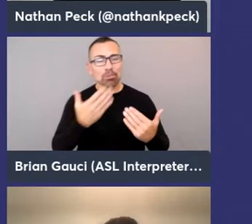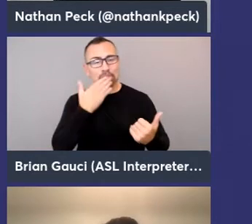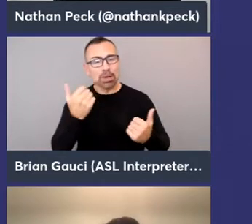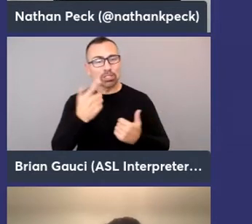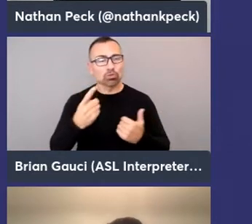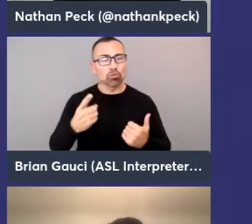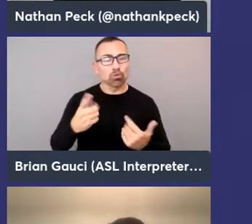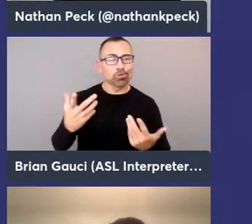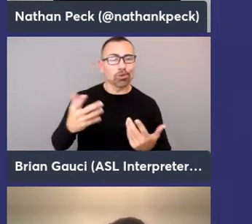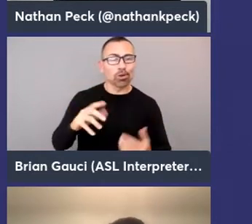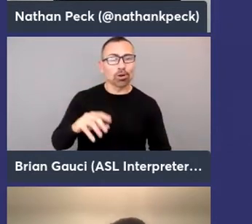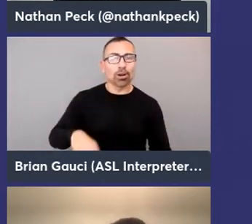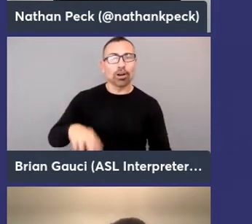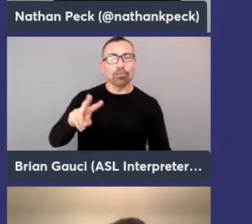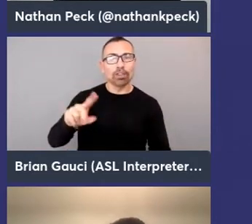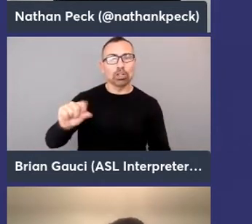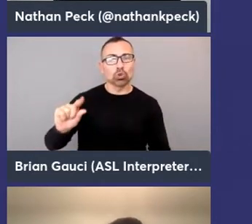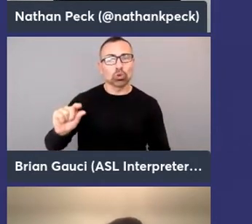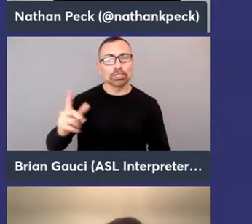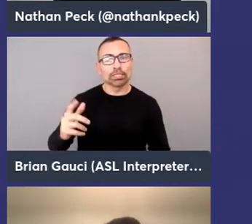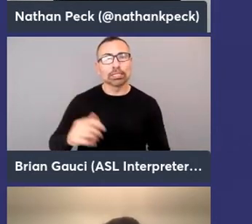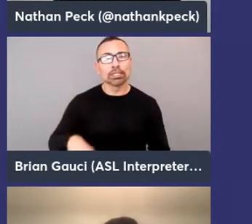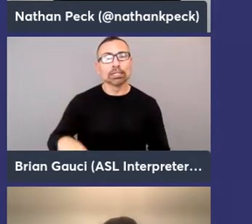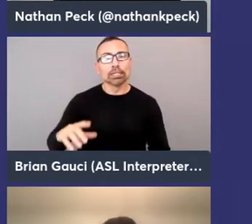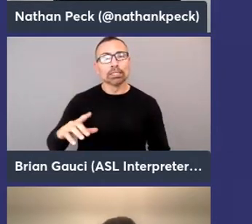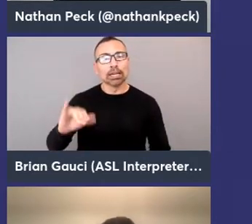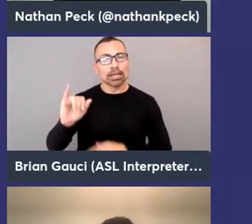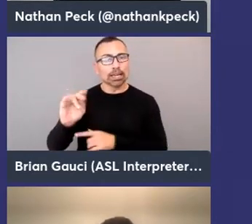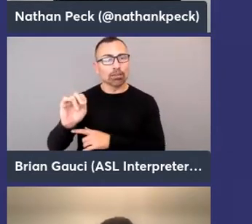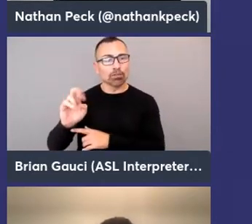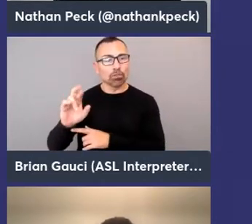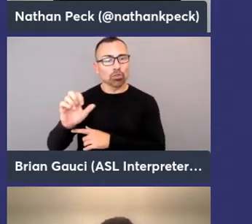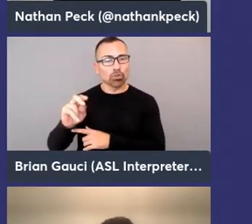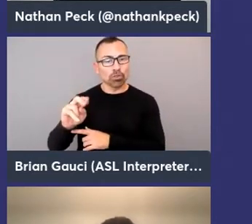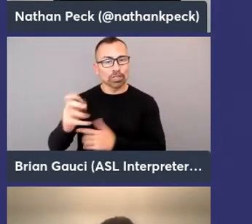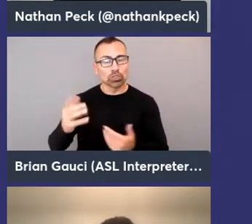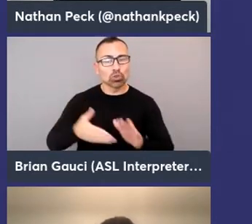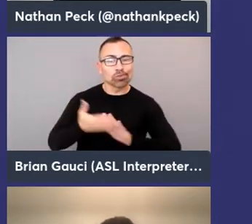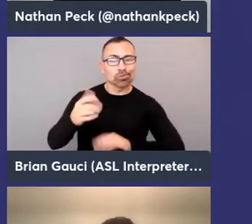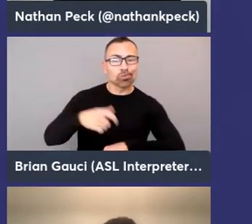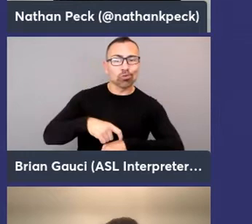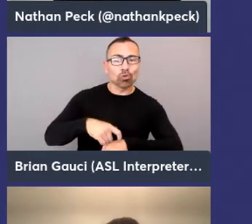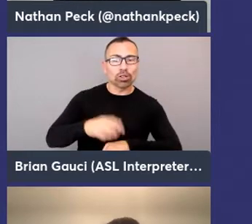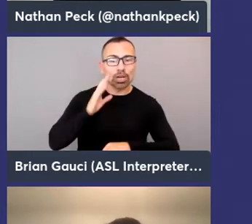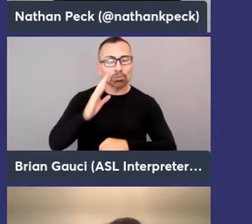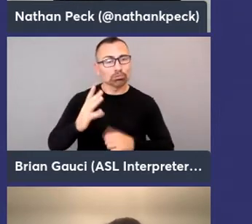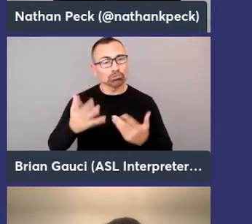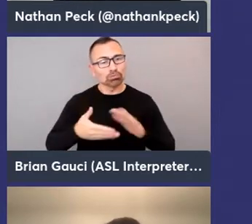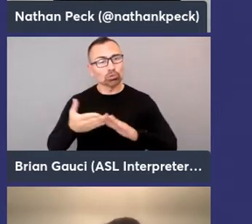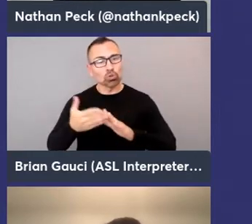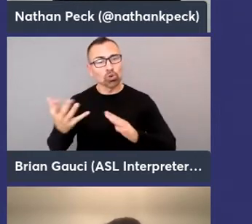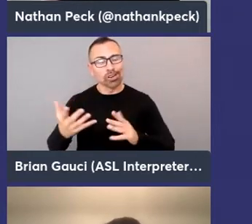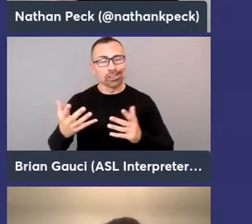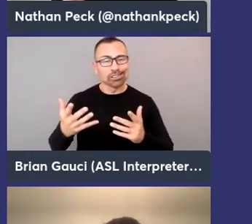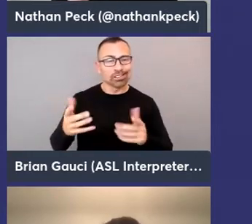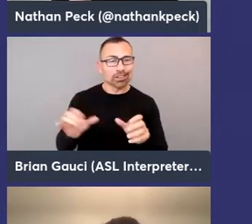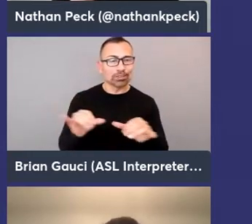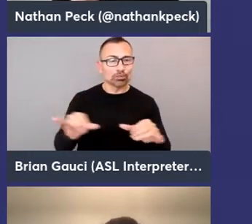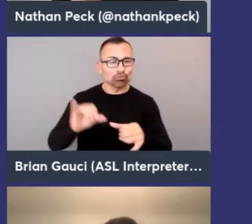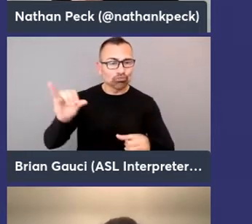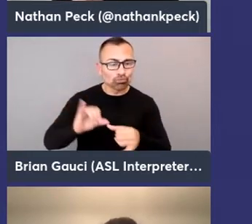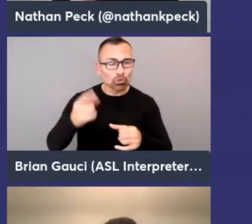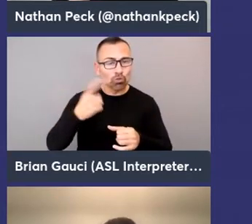inference. So it has a runtime and an optimizer that can effectively tune your model for best latency and